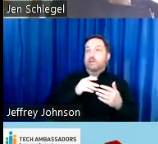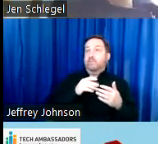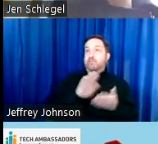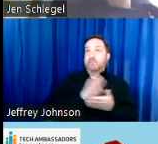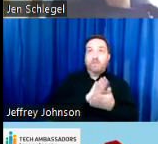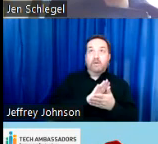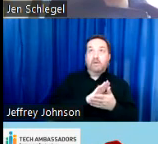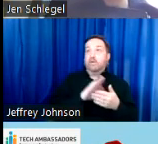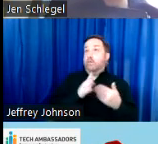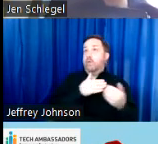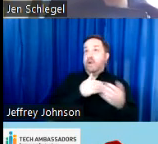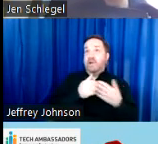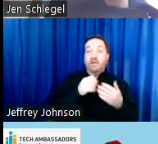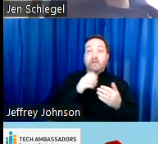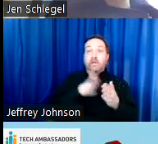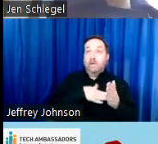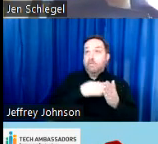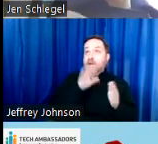paint a picture or